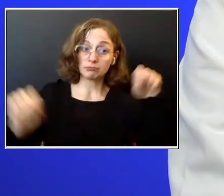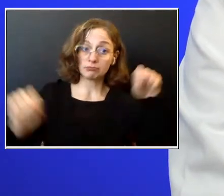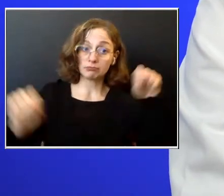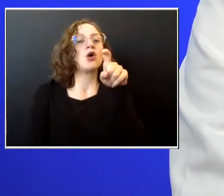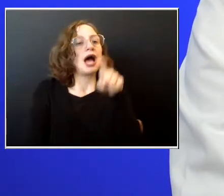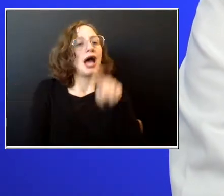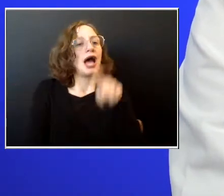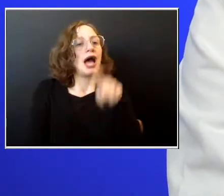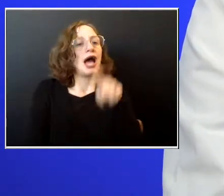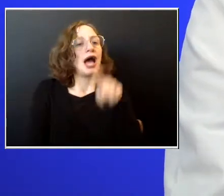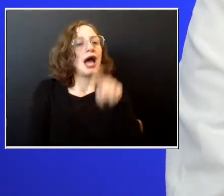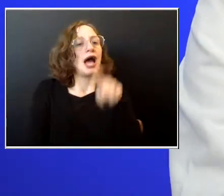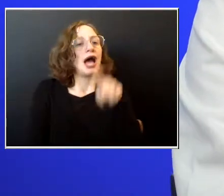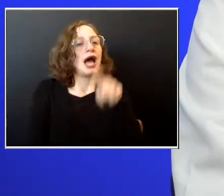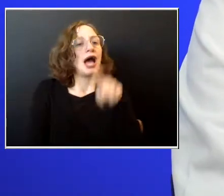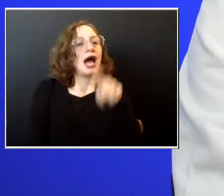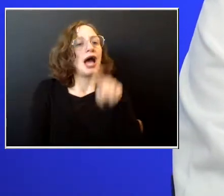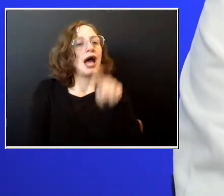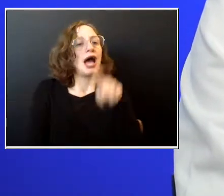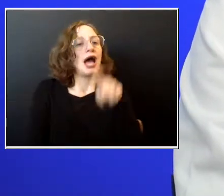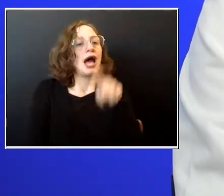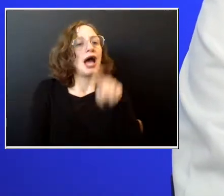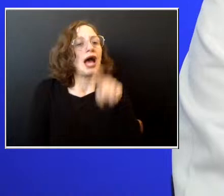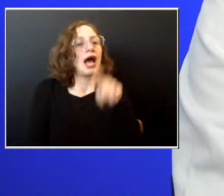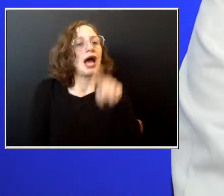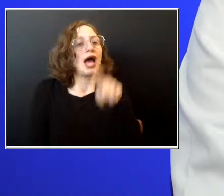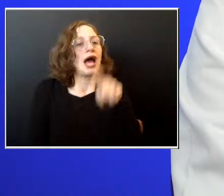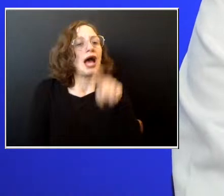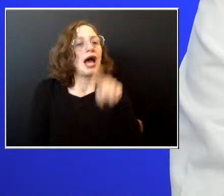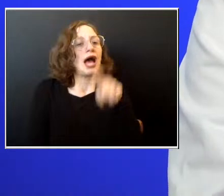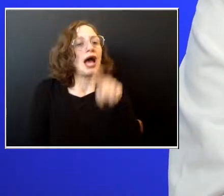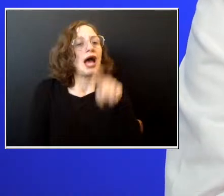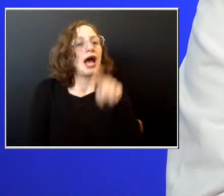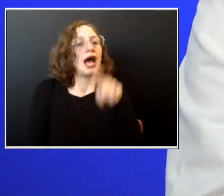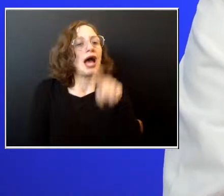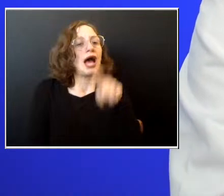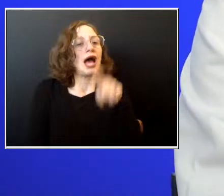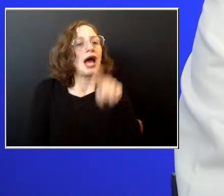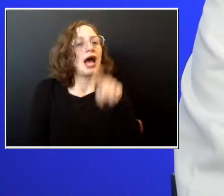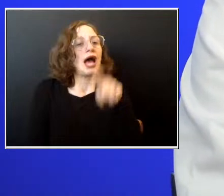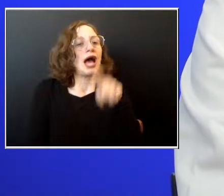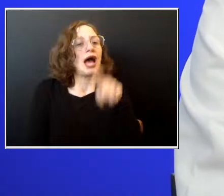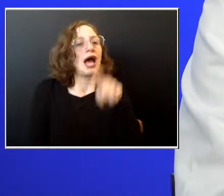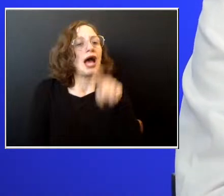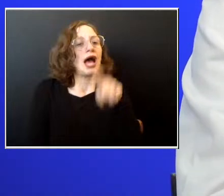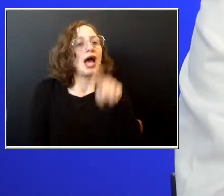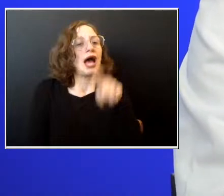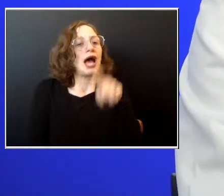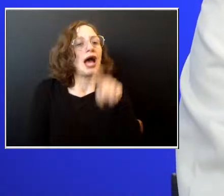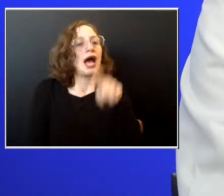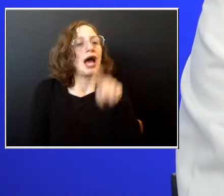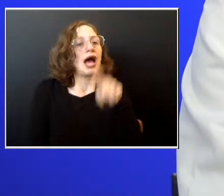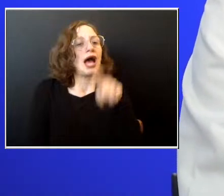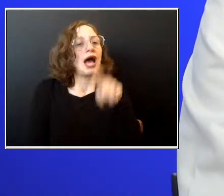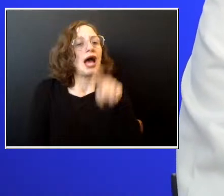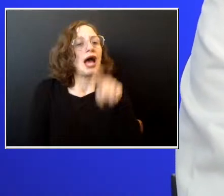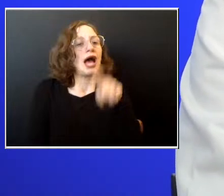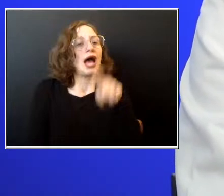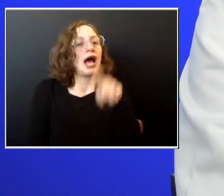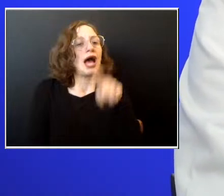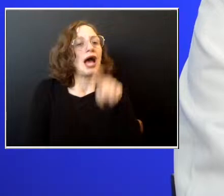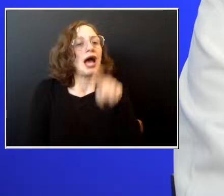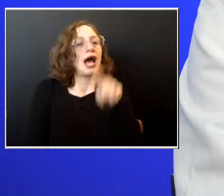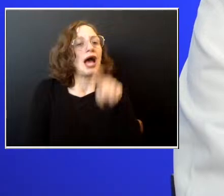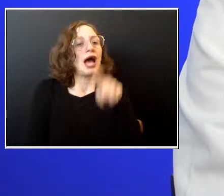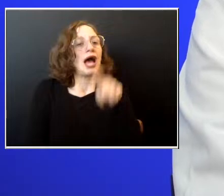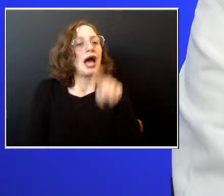during exercise if you have severe Moya Moya, because you need to get that, you have to have a certain elevated blood pressure to